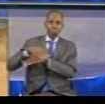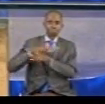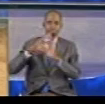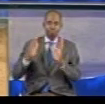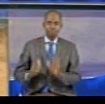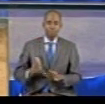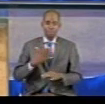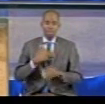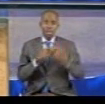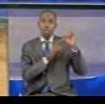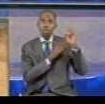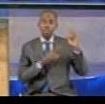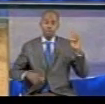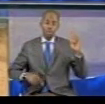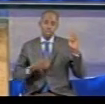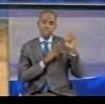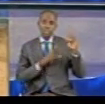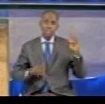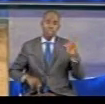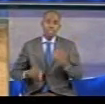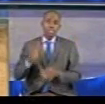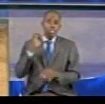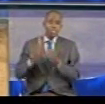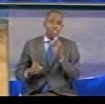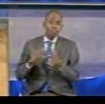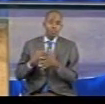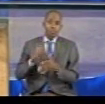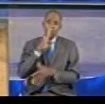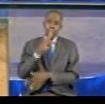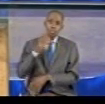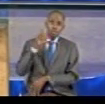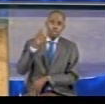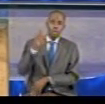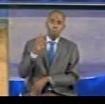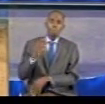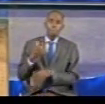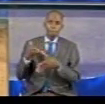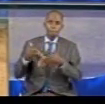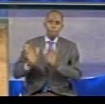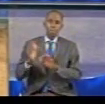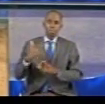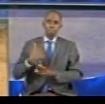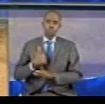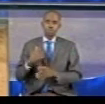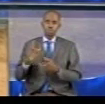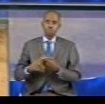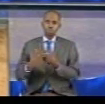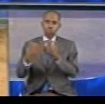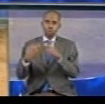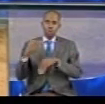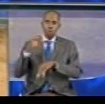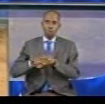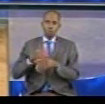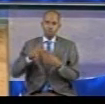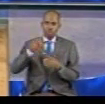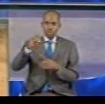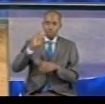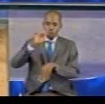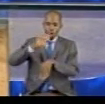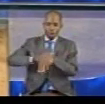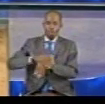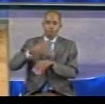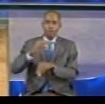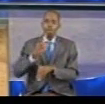Lord, Lord, if it be thou, bid me come unto thee on the water. Bid